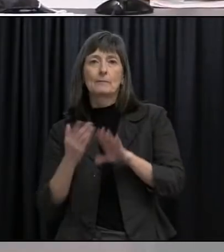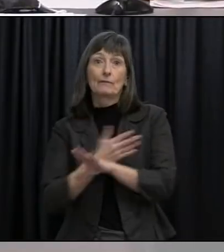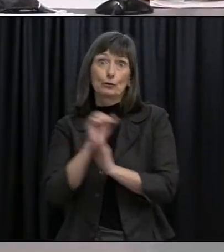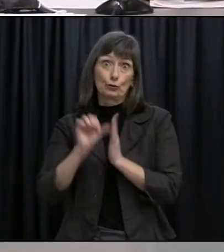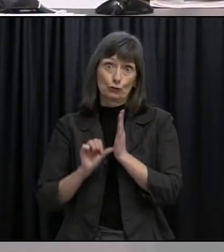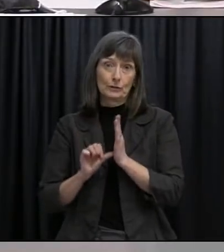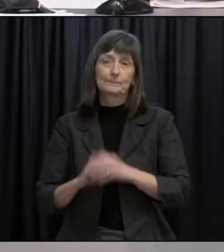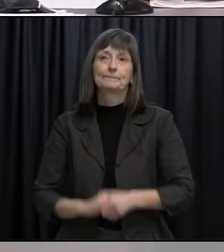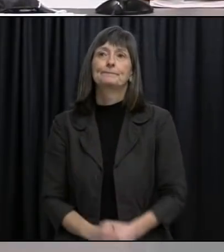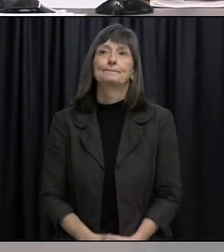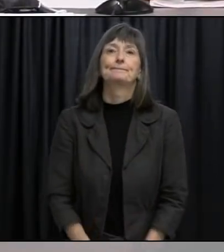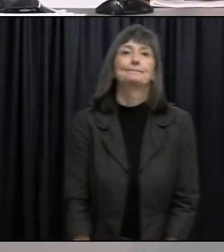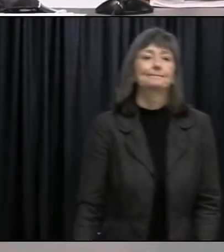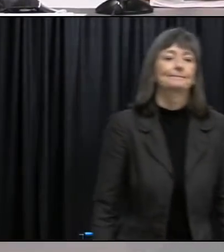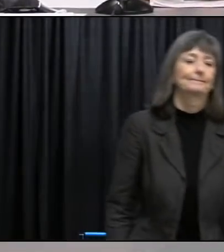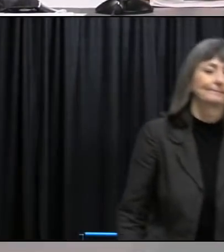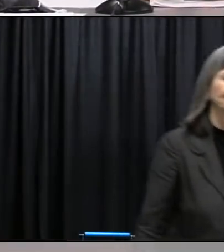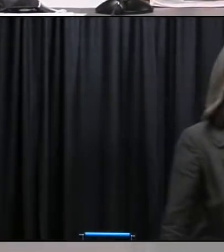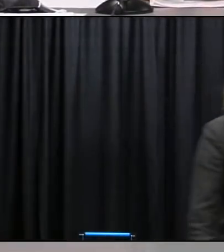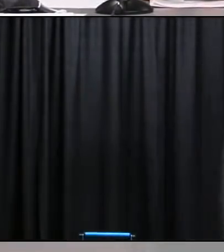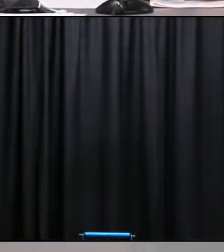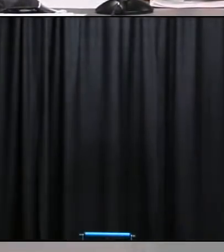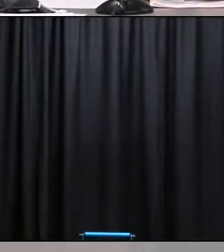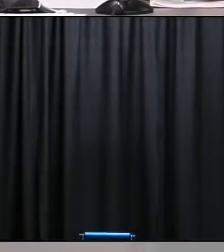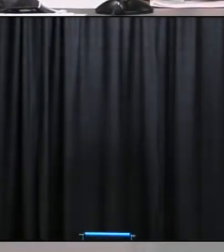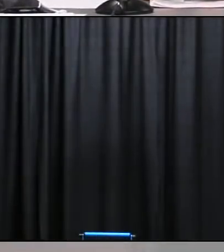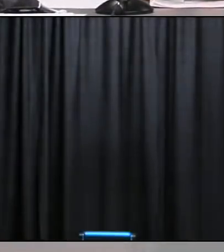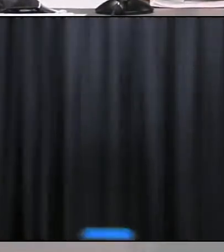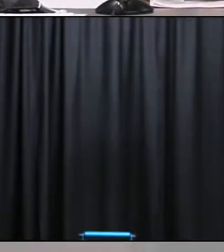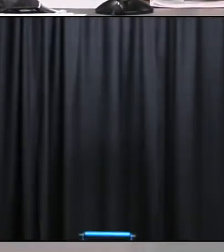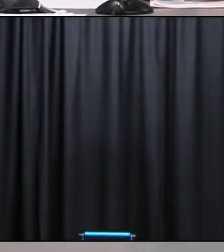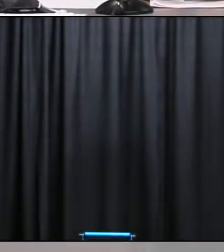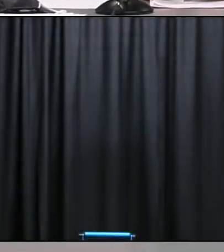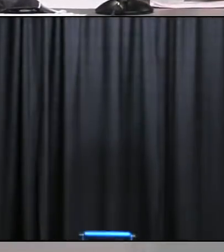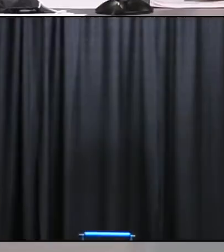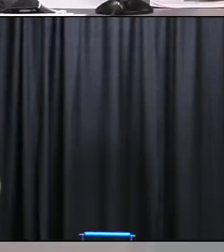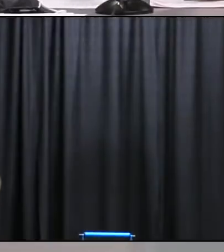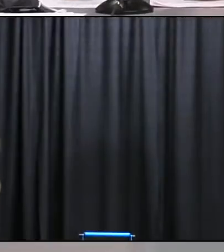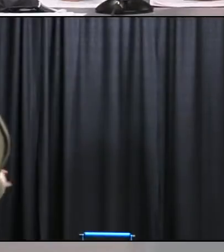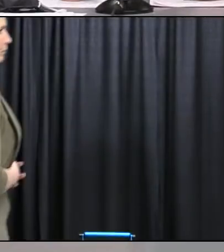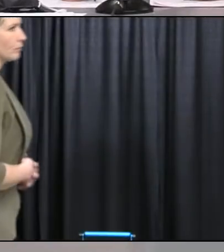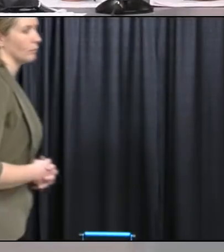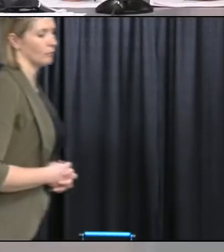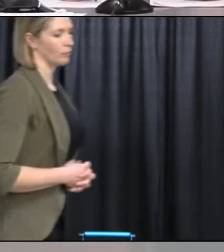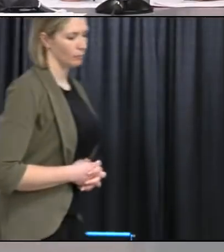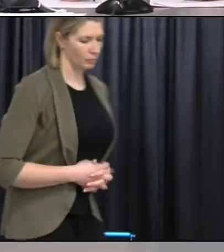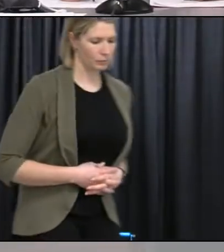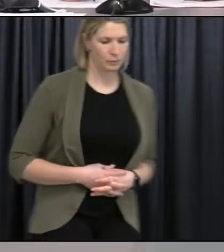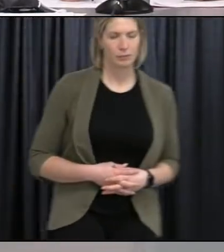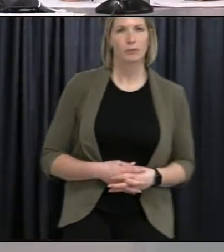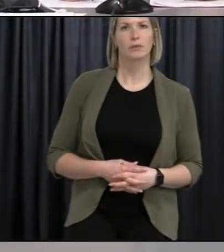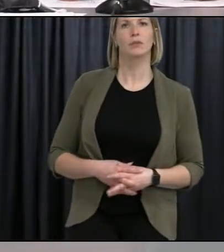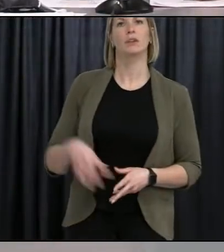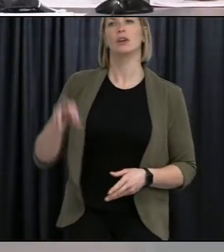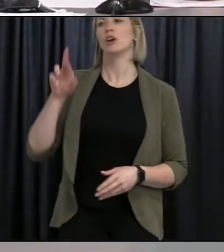Thank you. Our next questions are from Jason Piercy with Rogers Communications. Please go ahead.